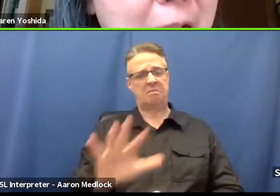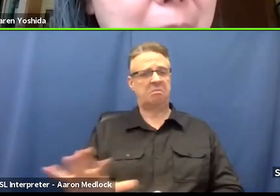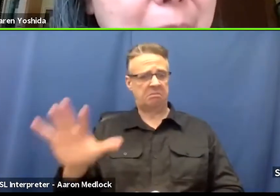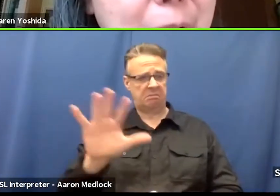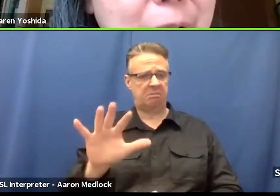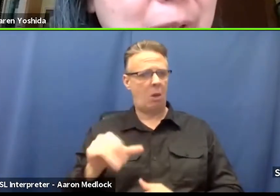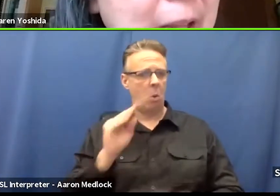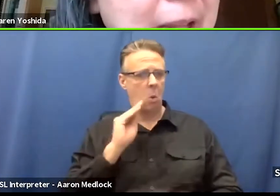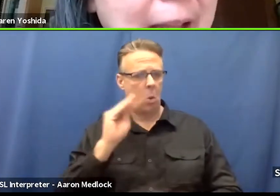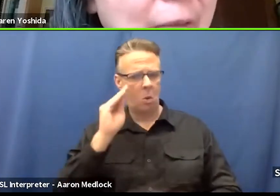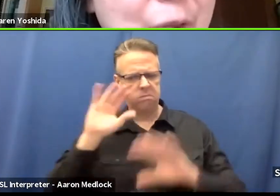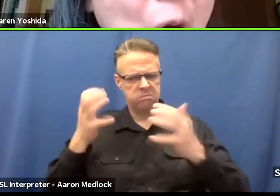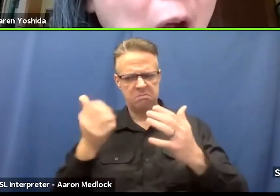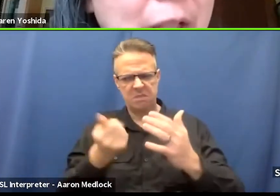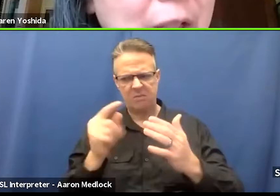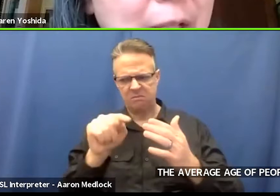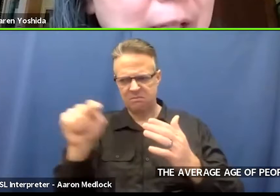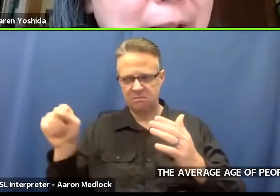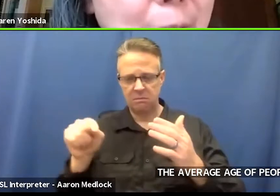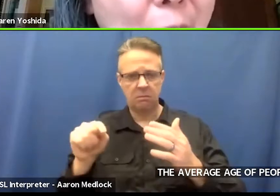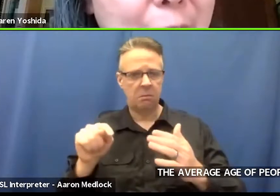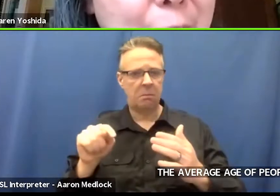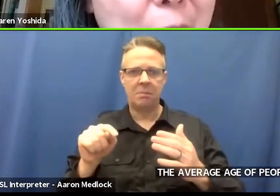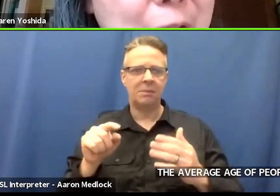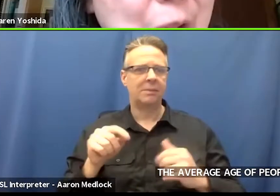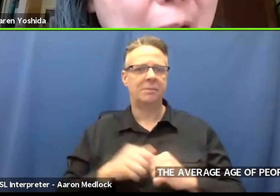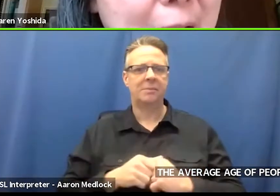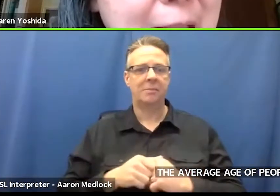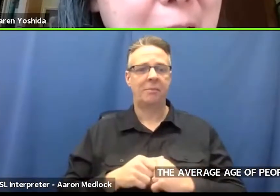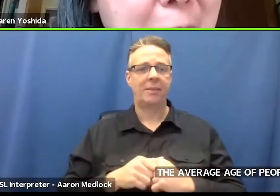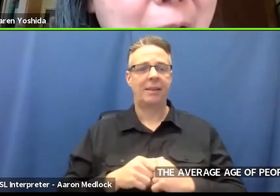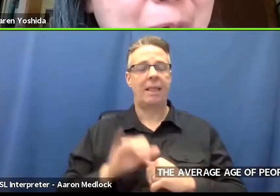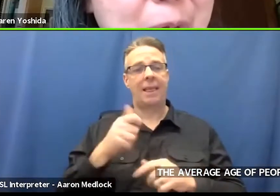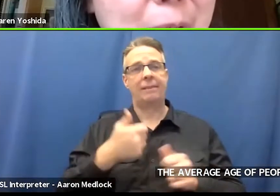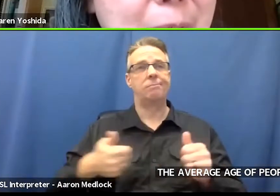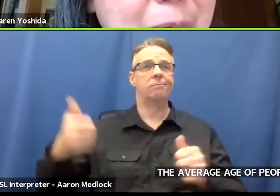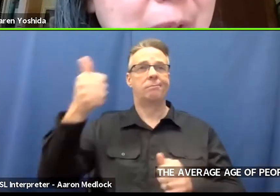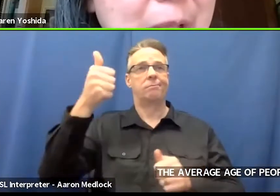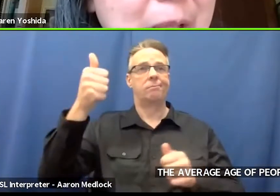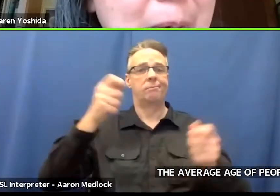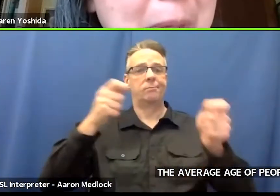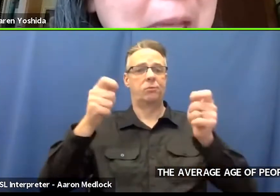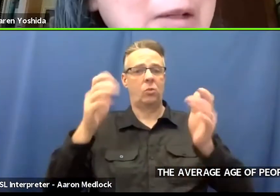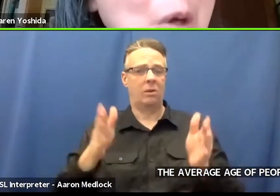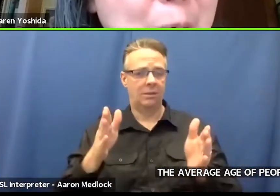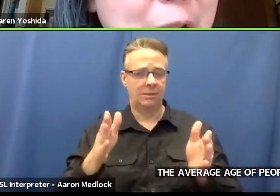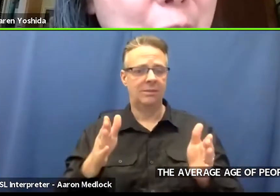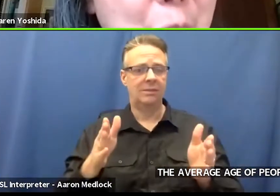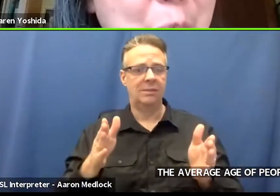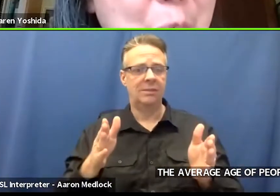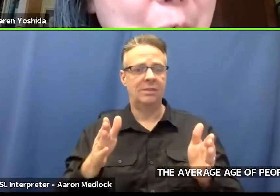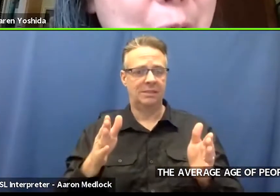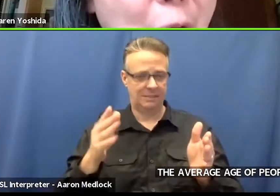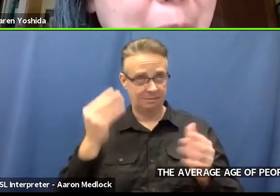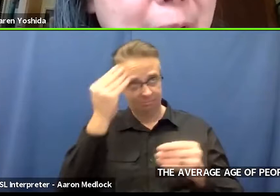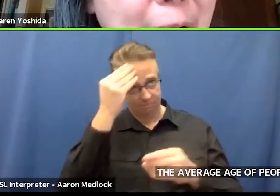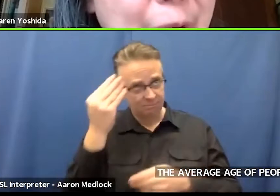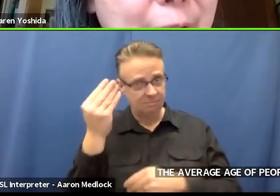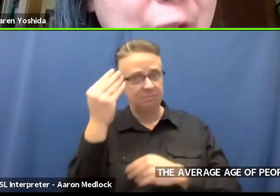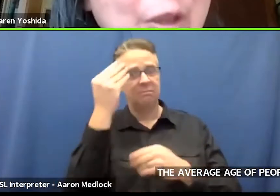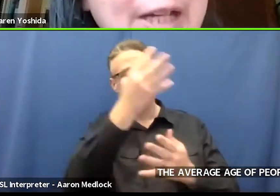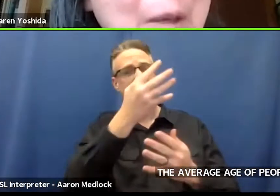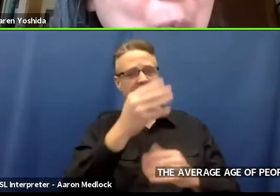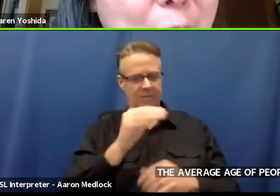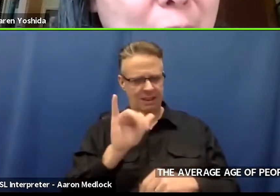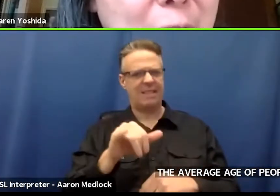And they have not, while the director has made it known to the Scarborough